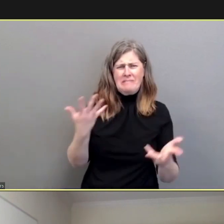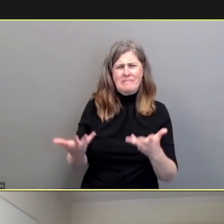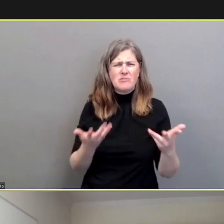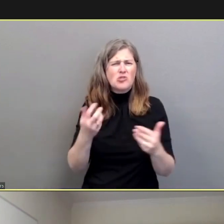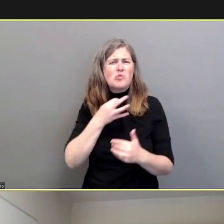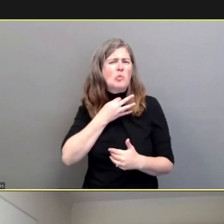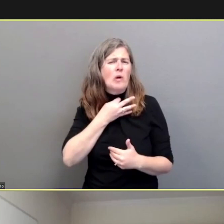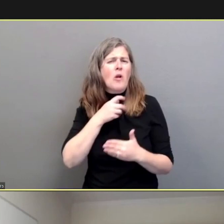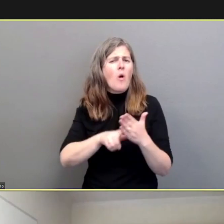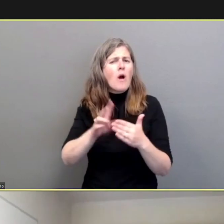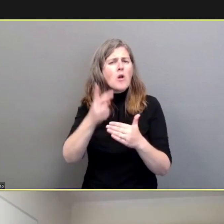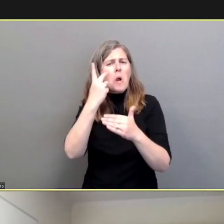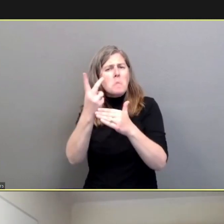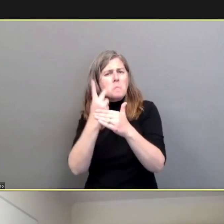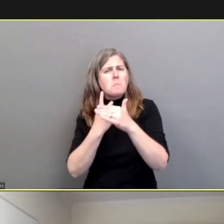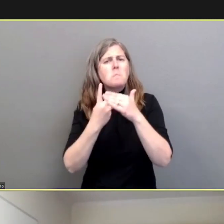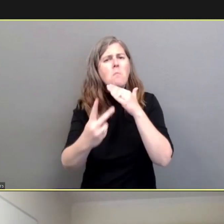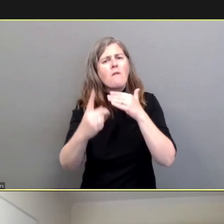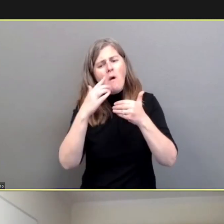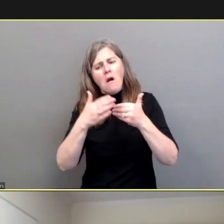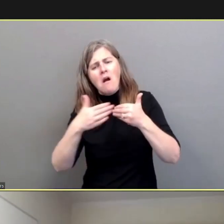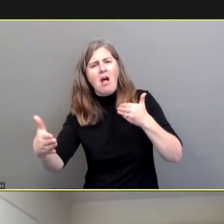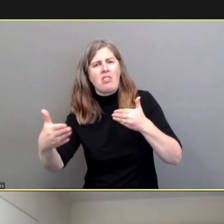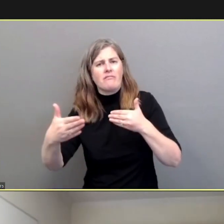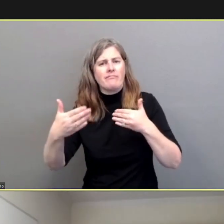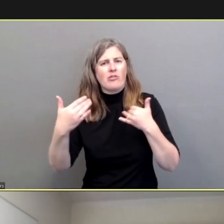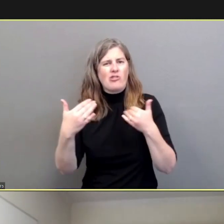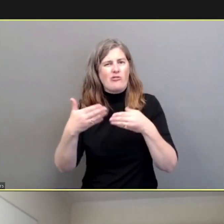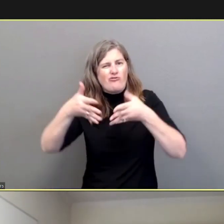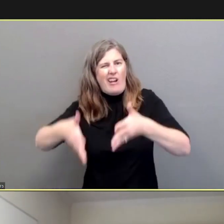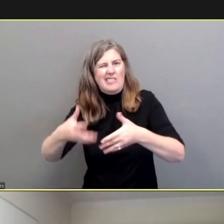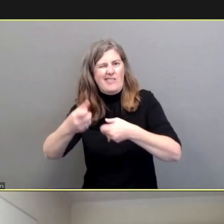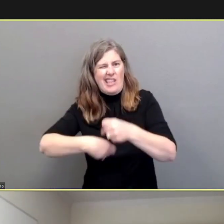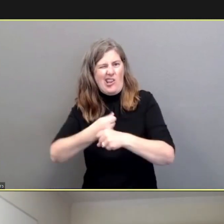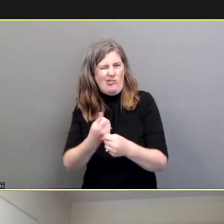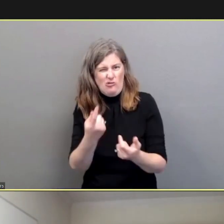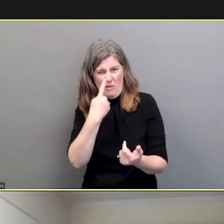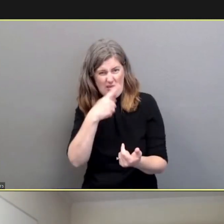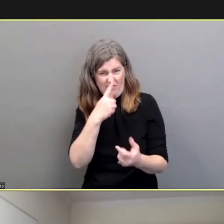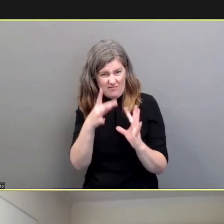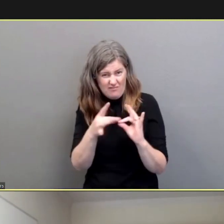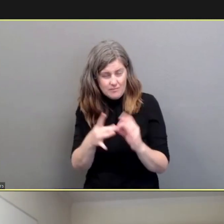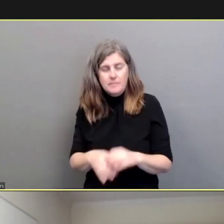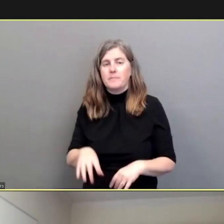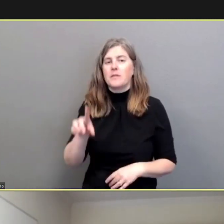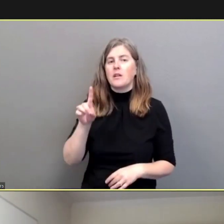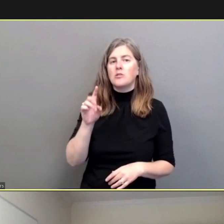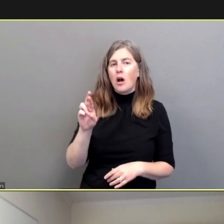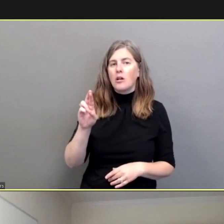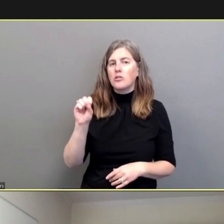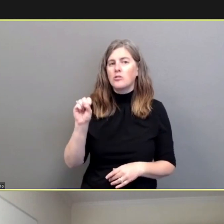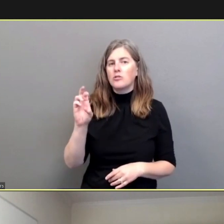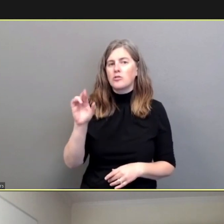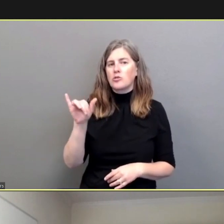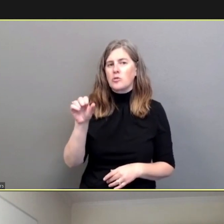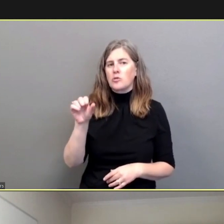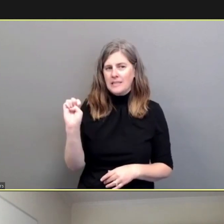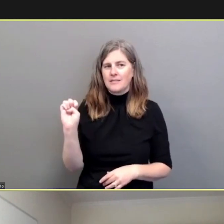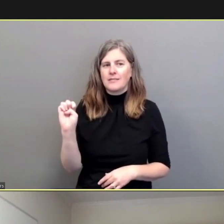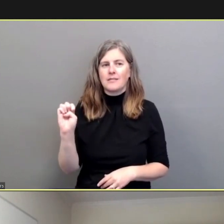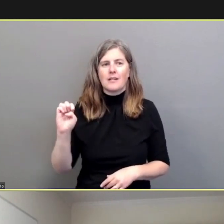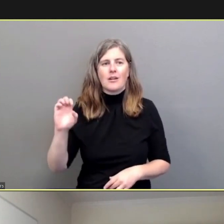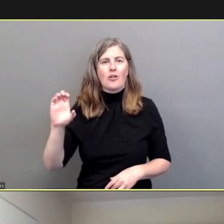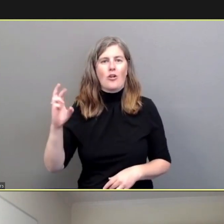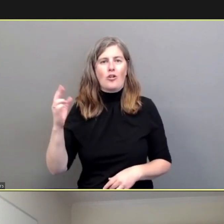wondering if you can kind of talk about maybe the future outlook. Well, I'll start. Christine's already declared herself as not